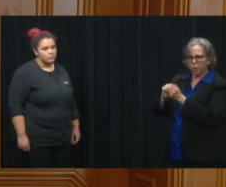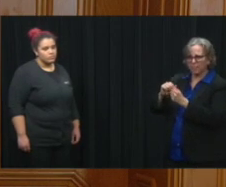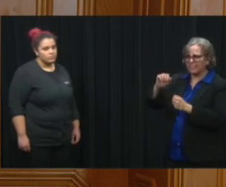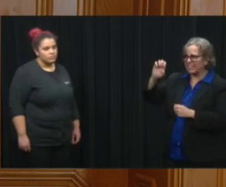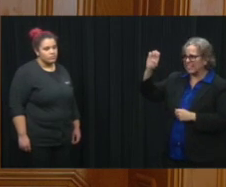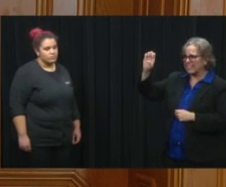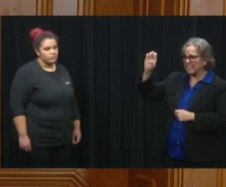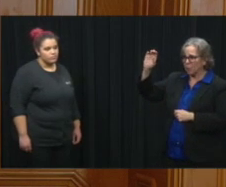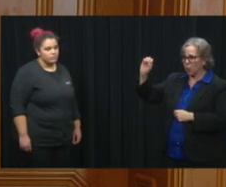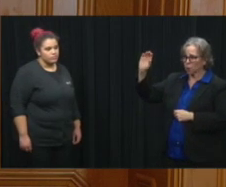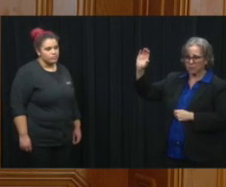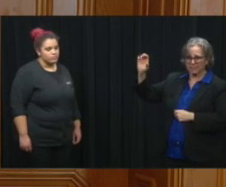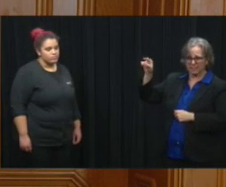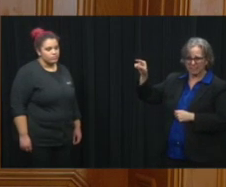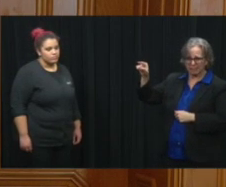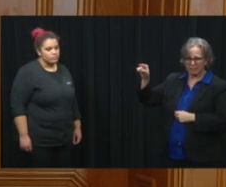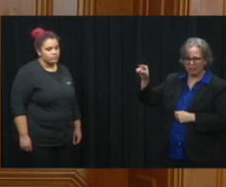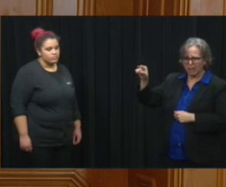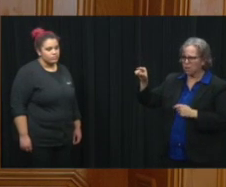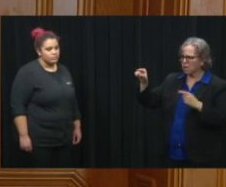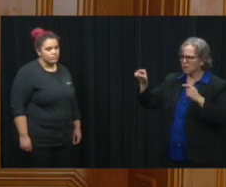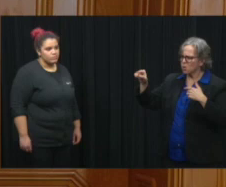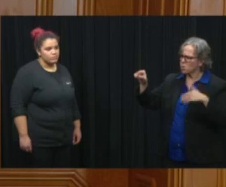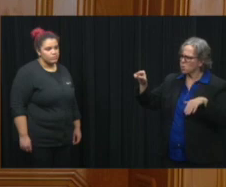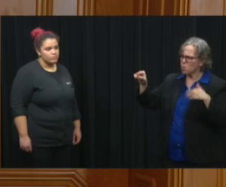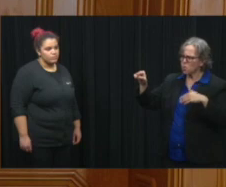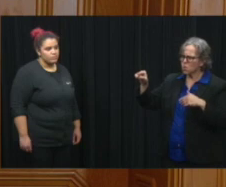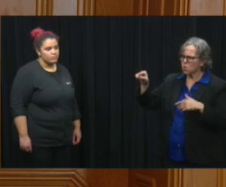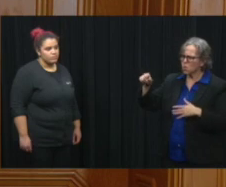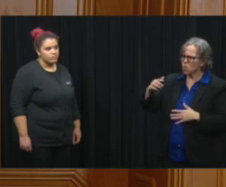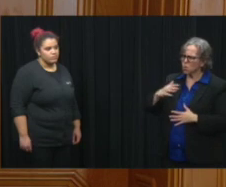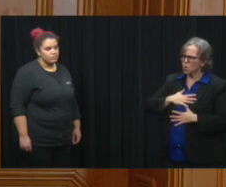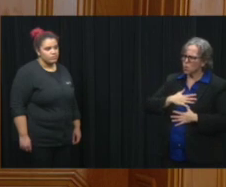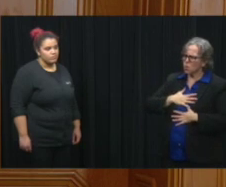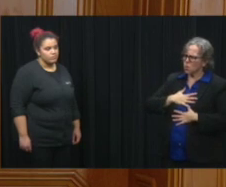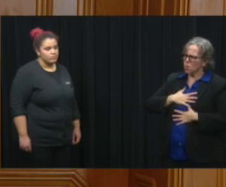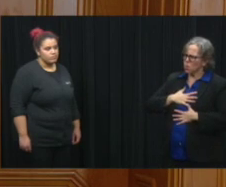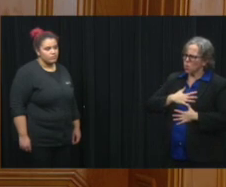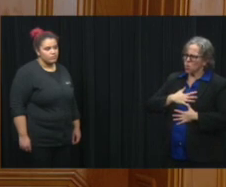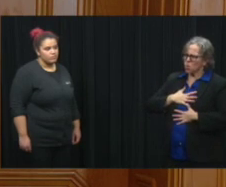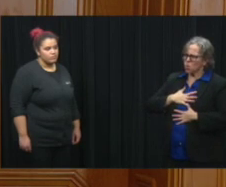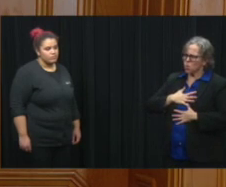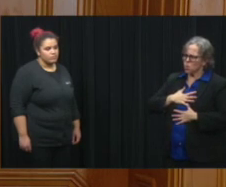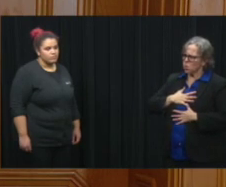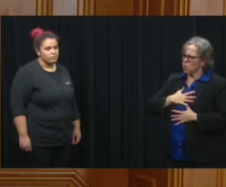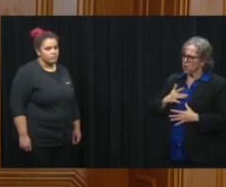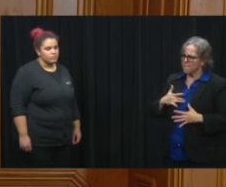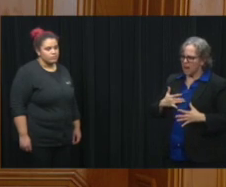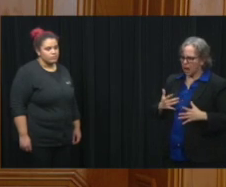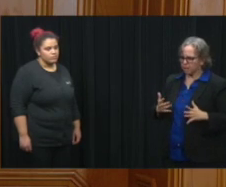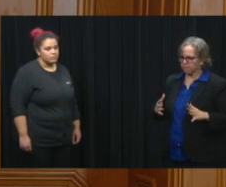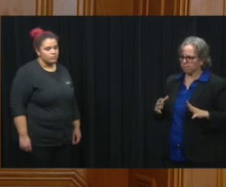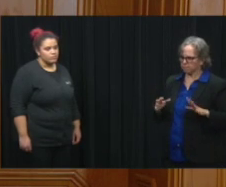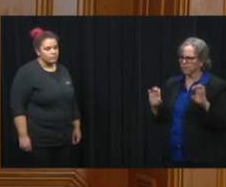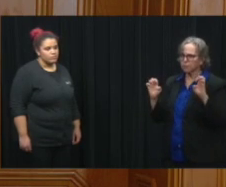voice, you would have felt a real sense of emergency and a real sense of